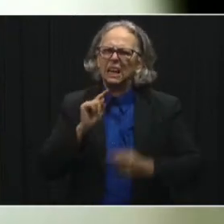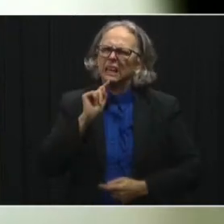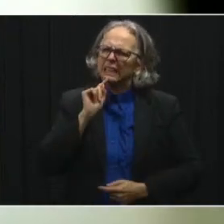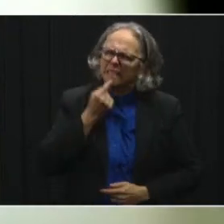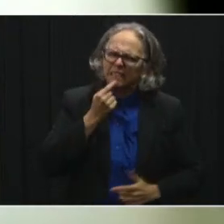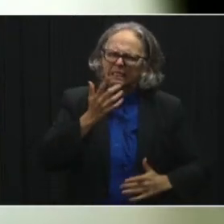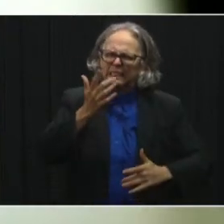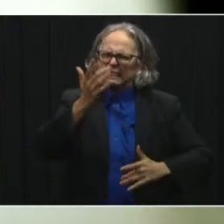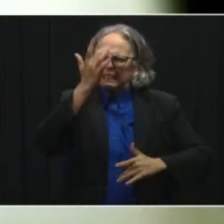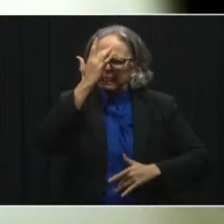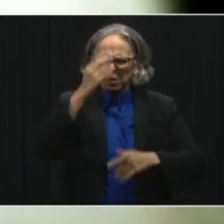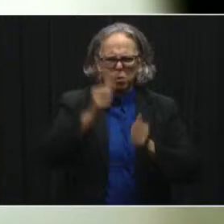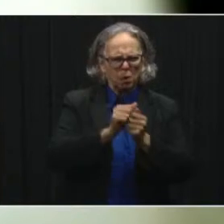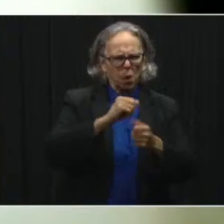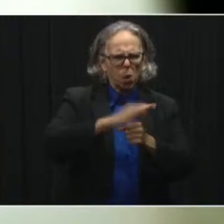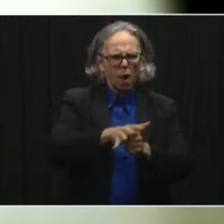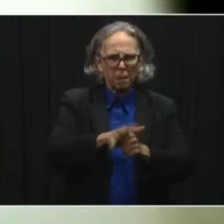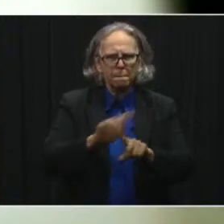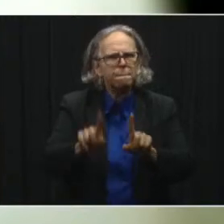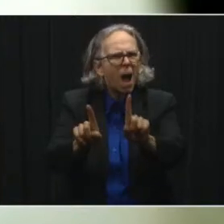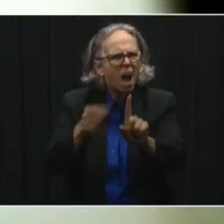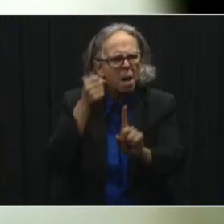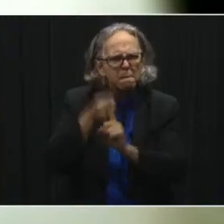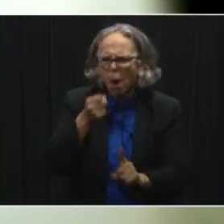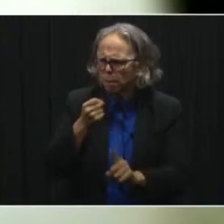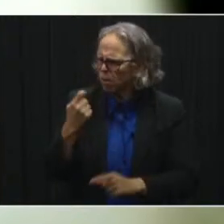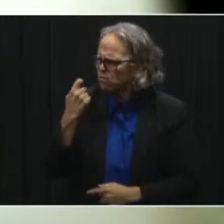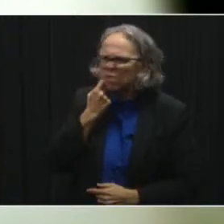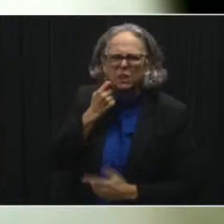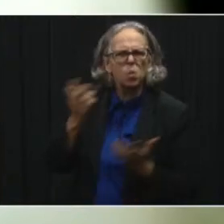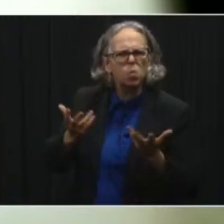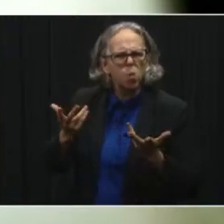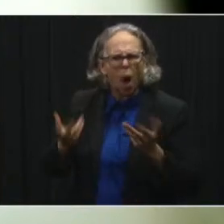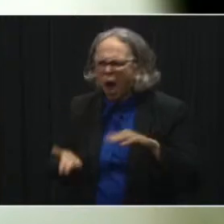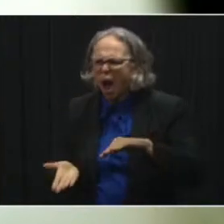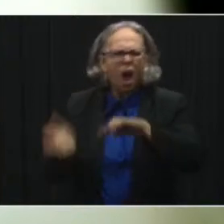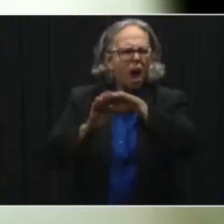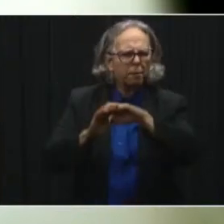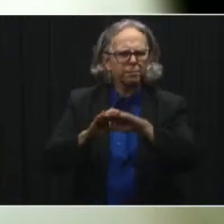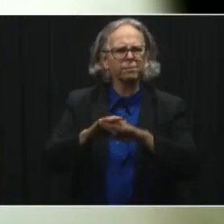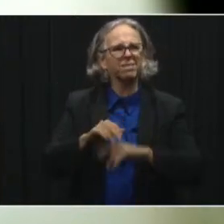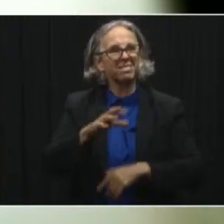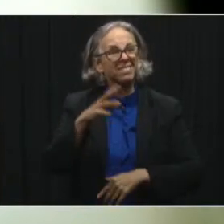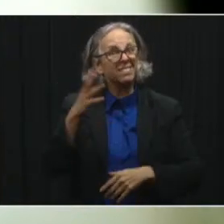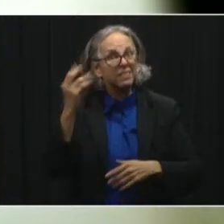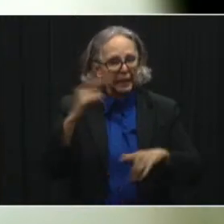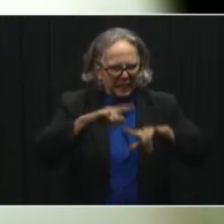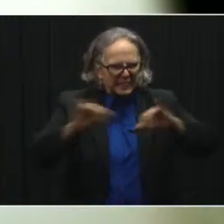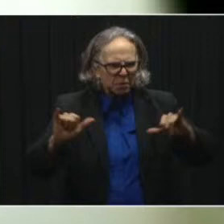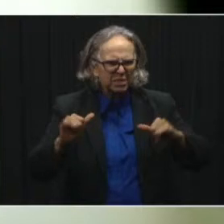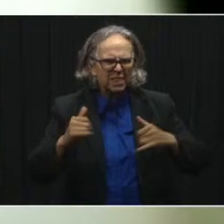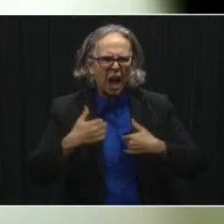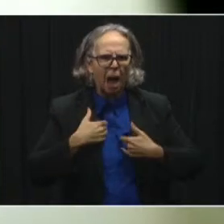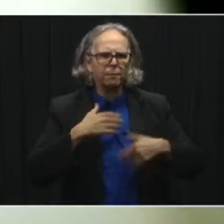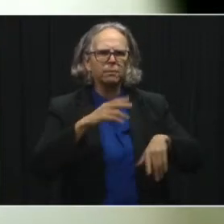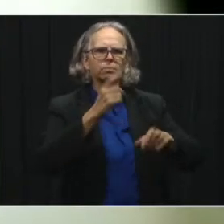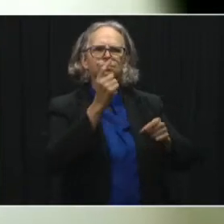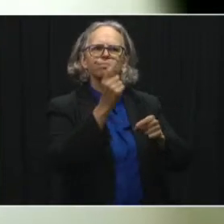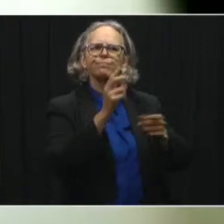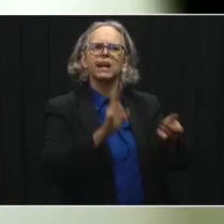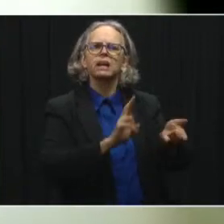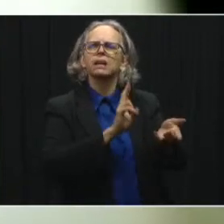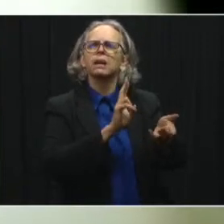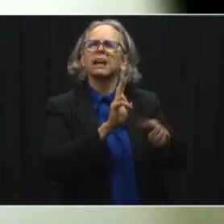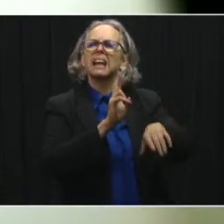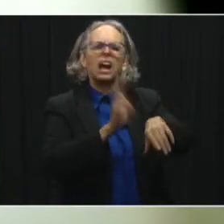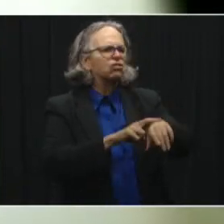steep incline. And at the same time, we're facing a significant national nursing shortage. These rising number of sick COVID patients